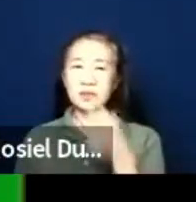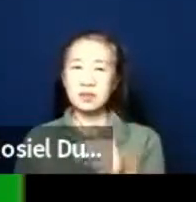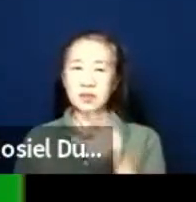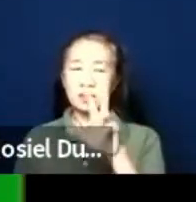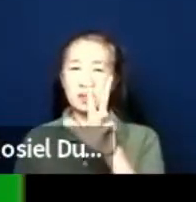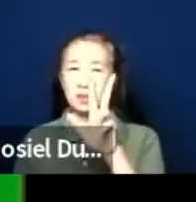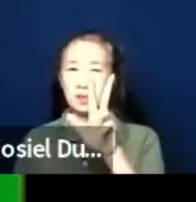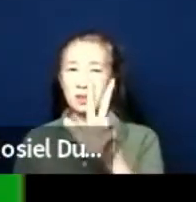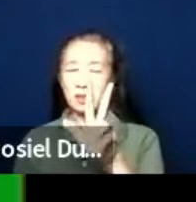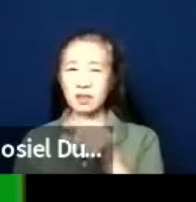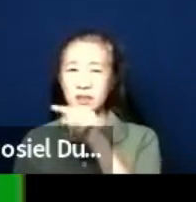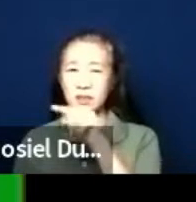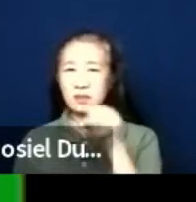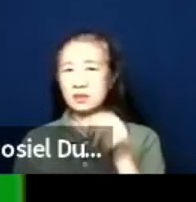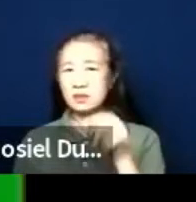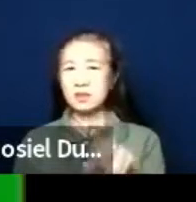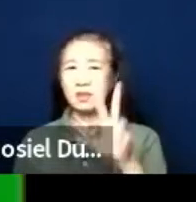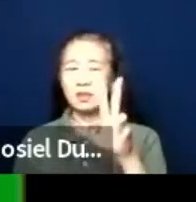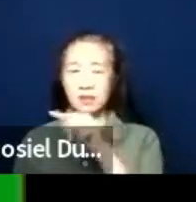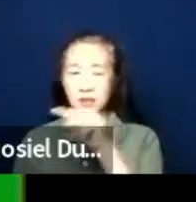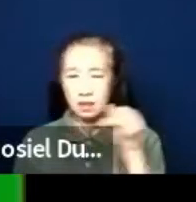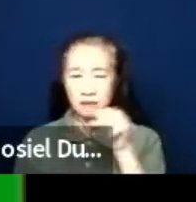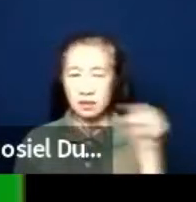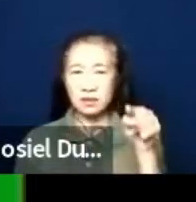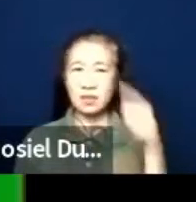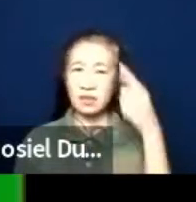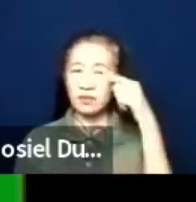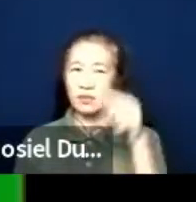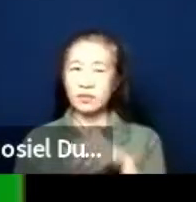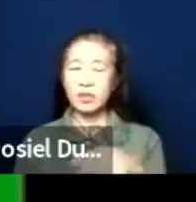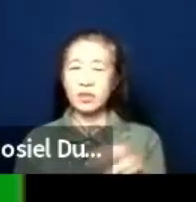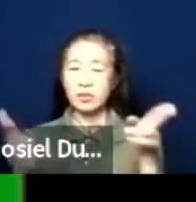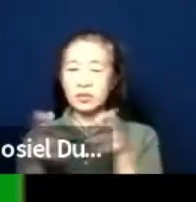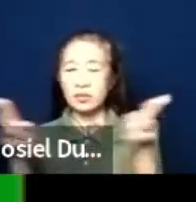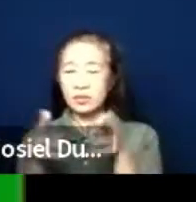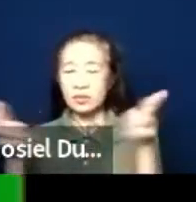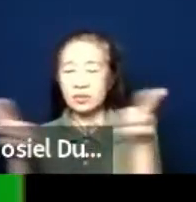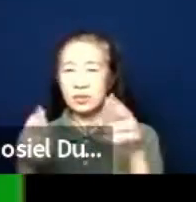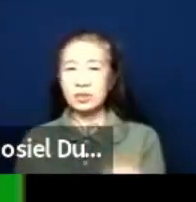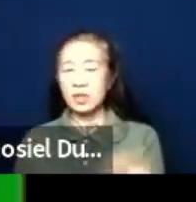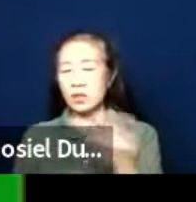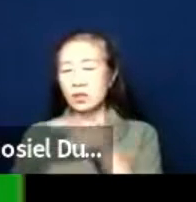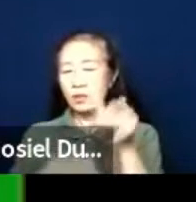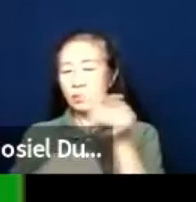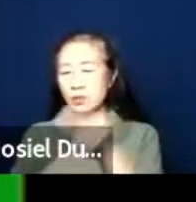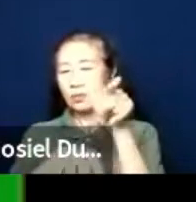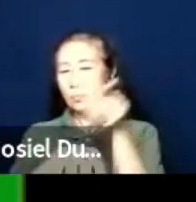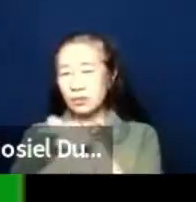3 dash, 3 dots, or short, short, short, long, long, long, short, short,